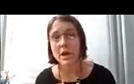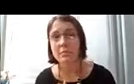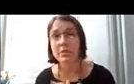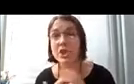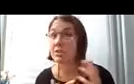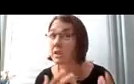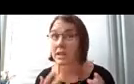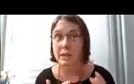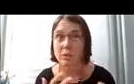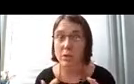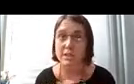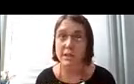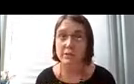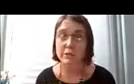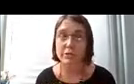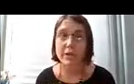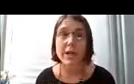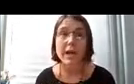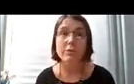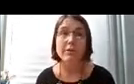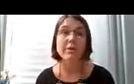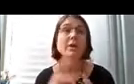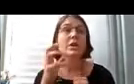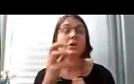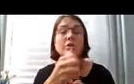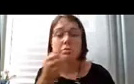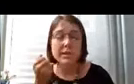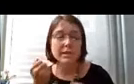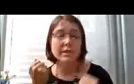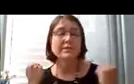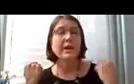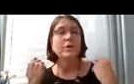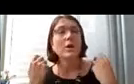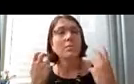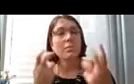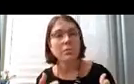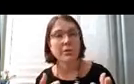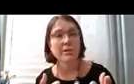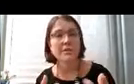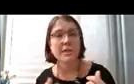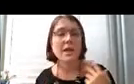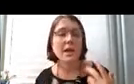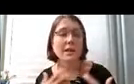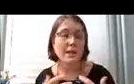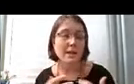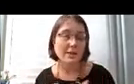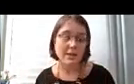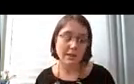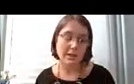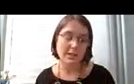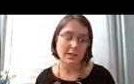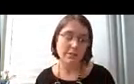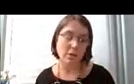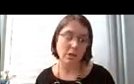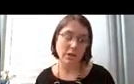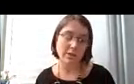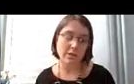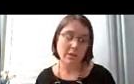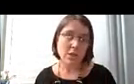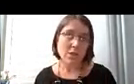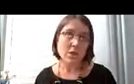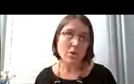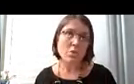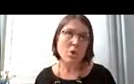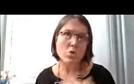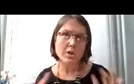learners, generally level 1 to level 3. However, you can bring things out, put things in and adapt it to the needs of your